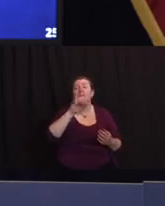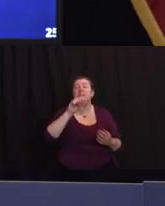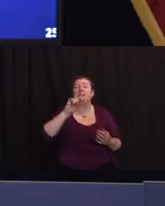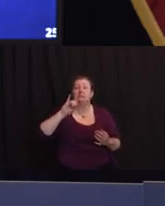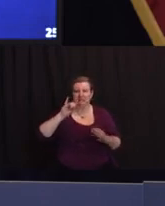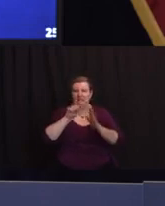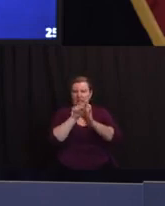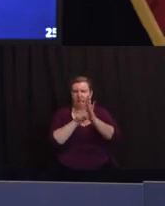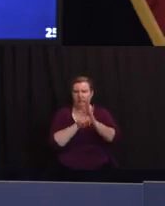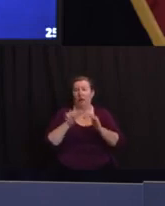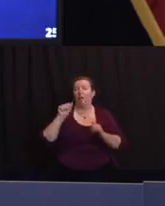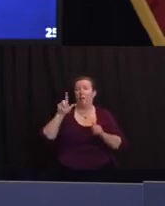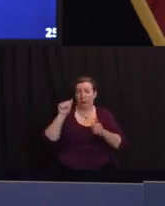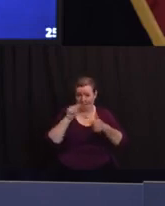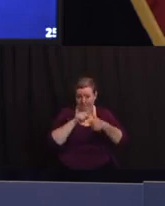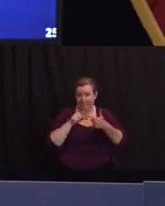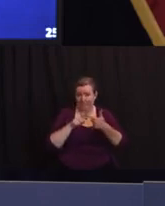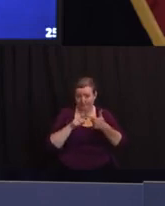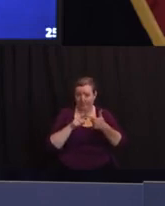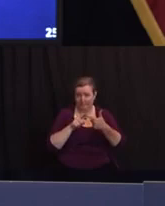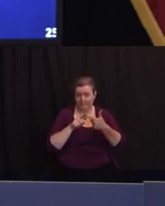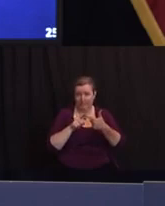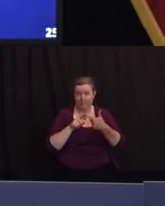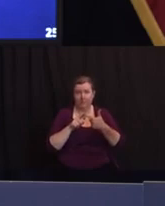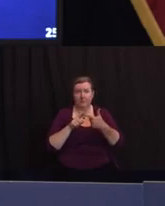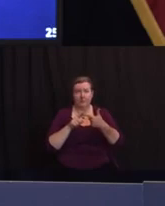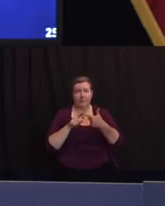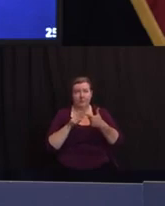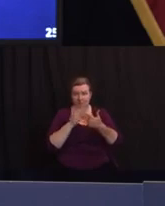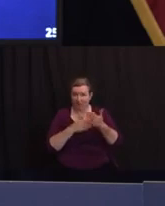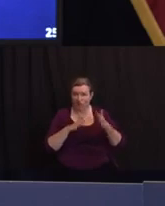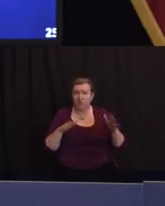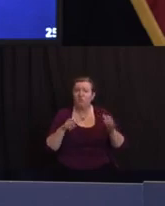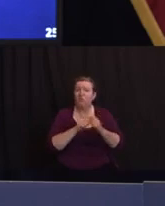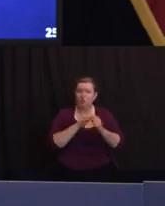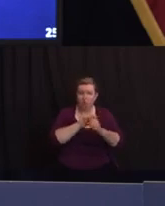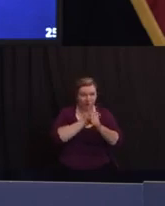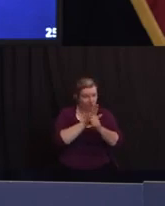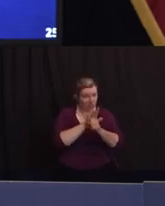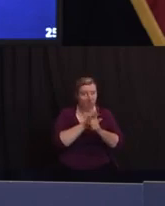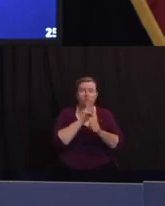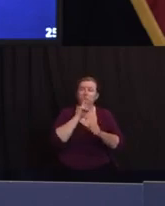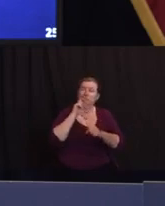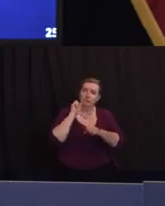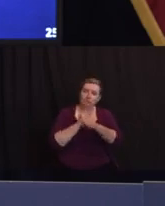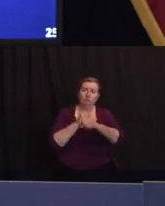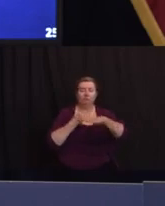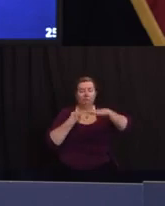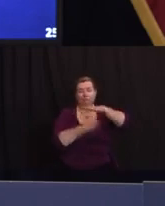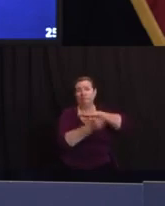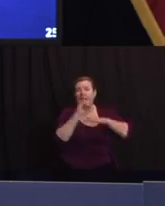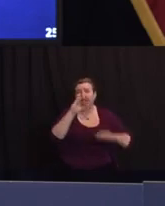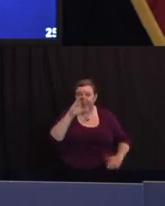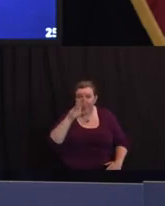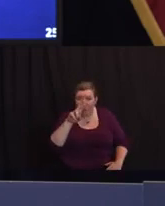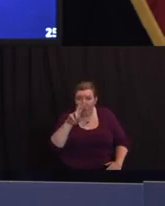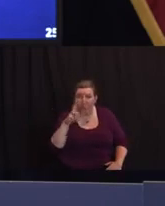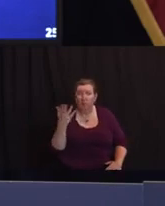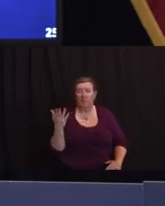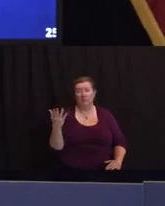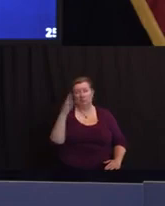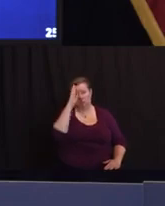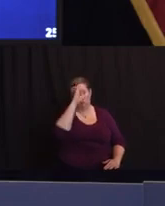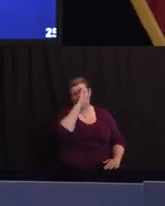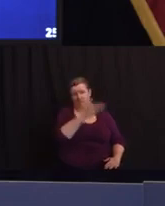with COVID-19 have needed care in intensive care units and also needed the assistance